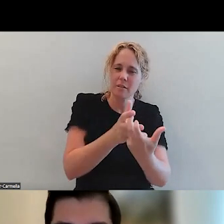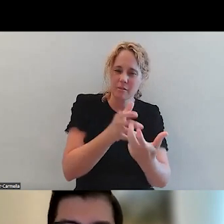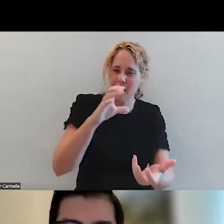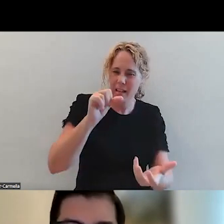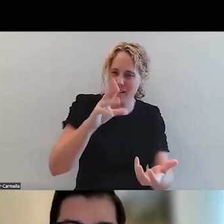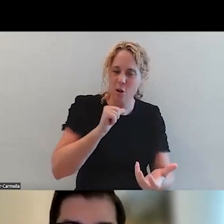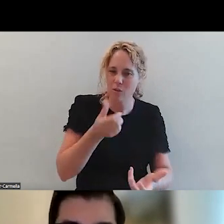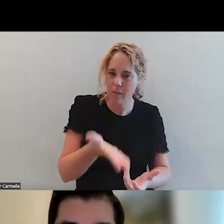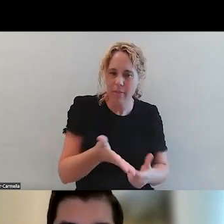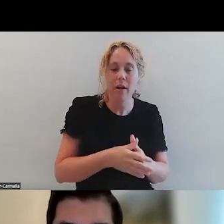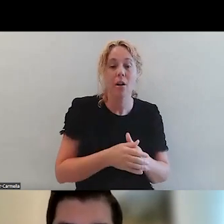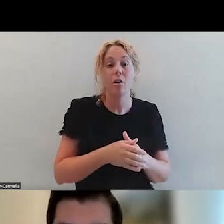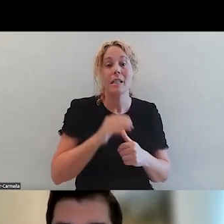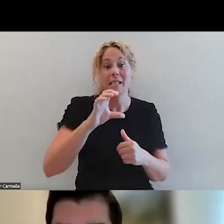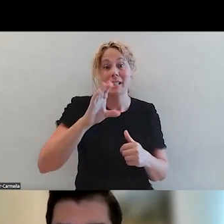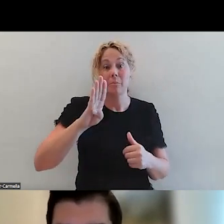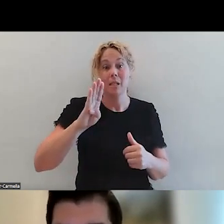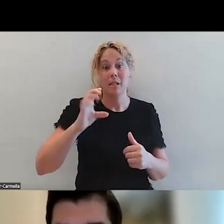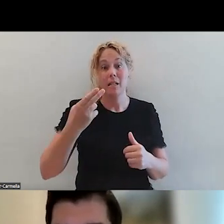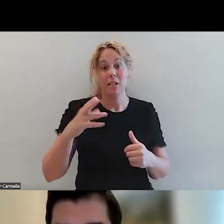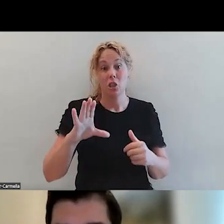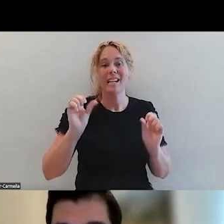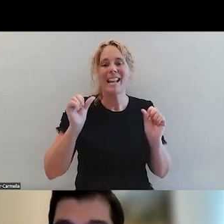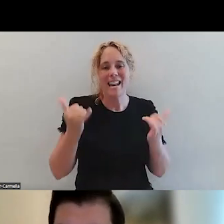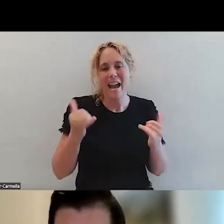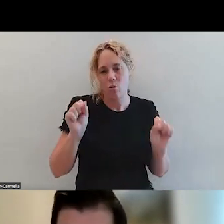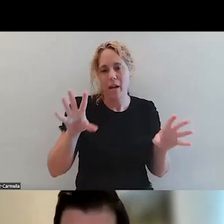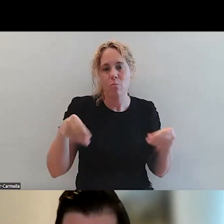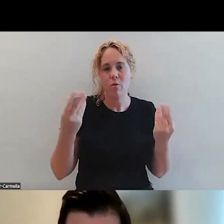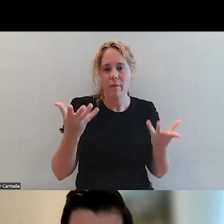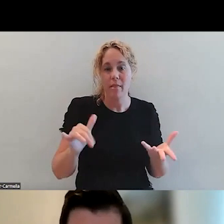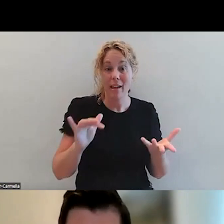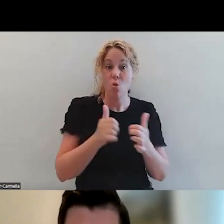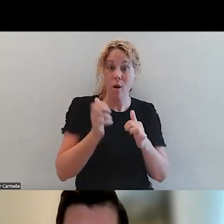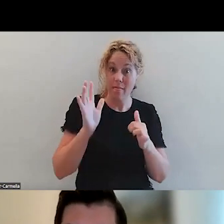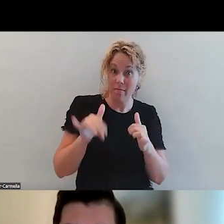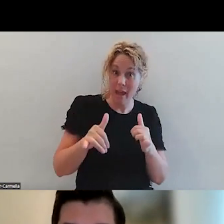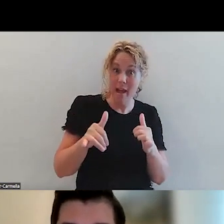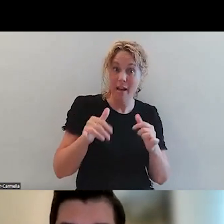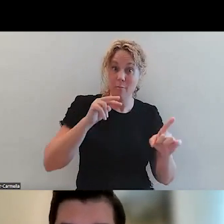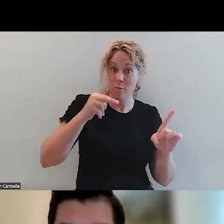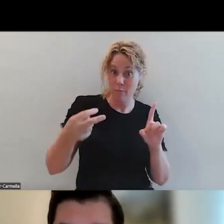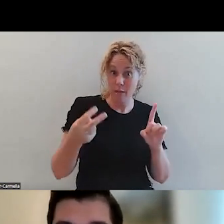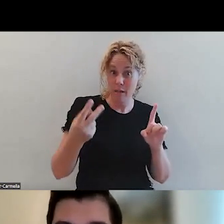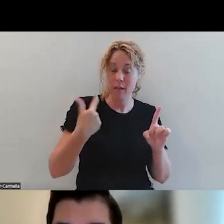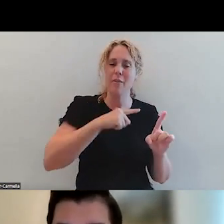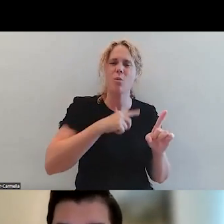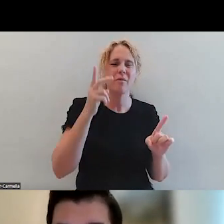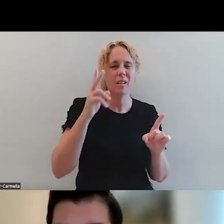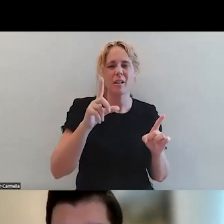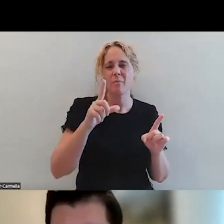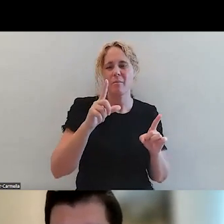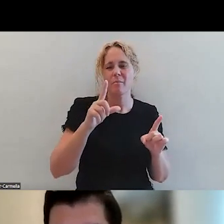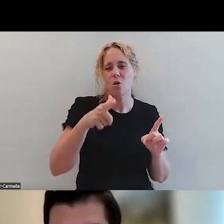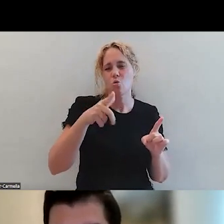there. Those CCBHCs are now being able to provide that. And with that, from a workforce point of view, we've seen about 27